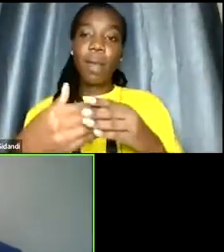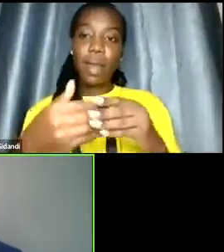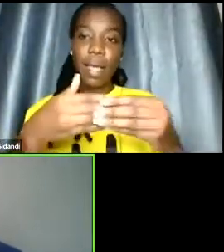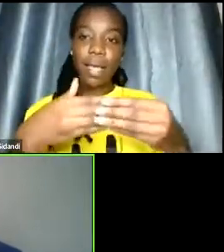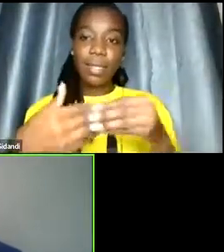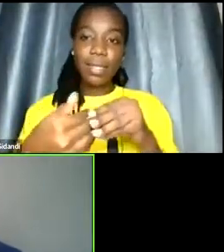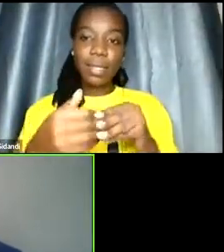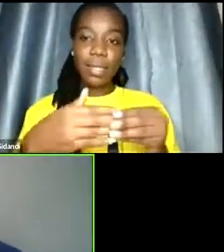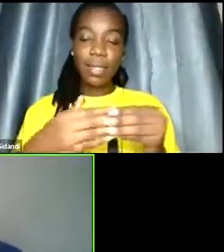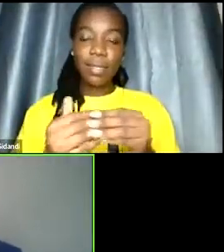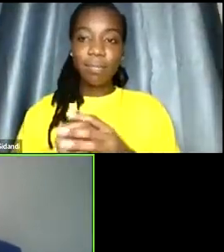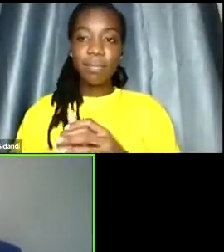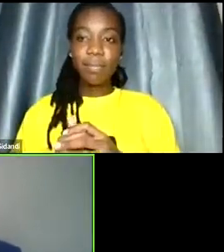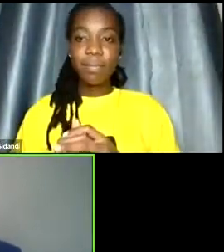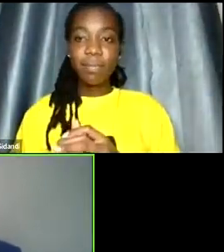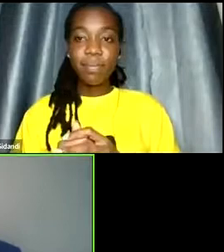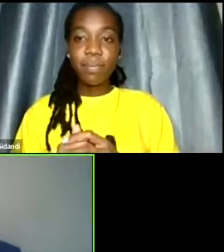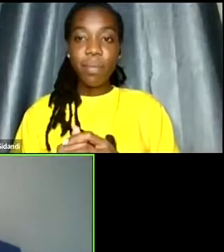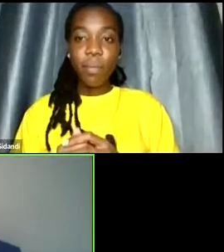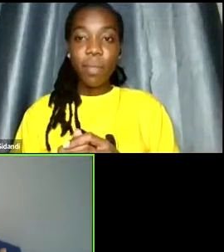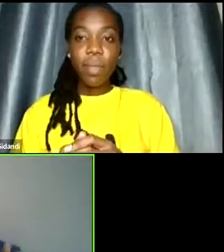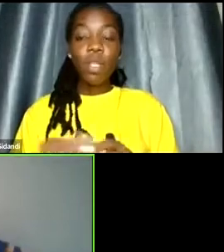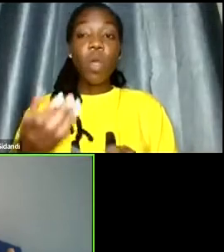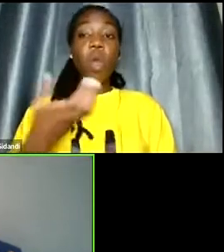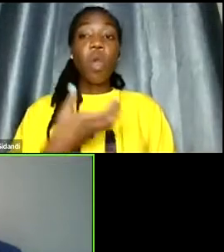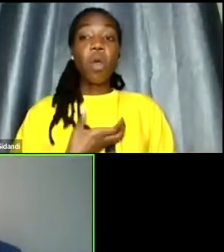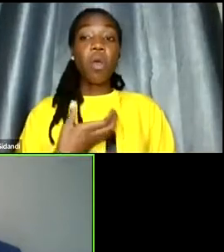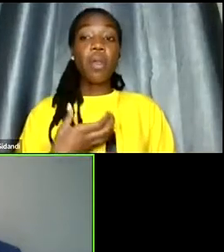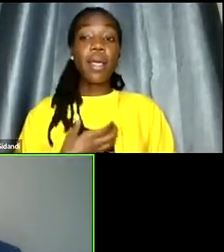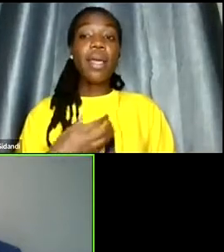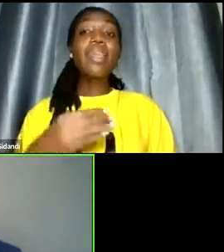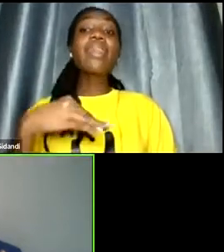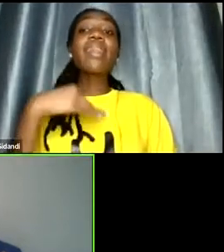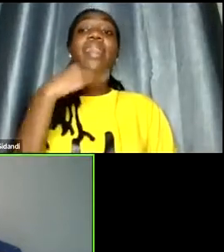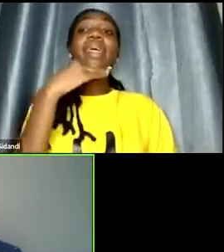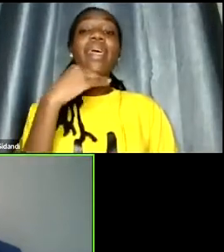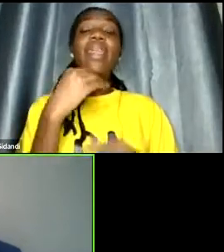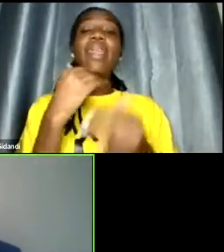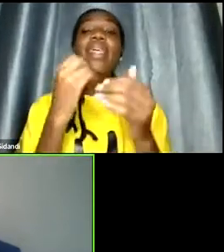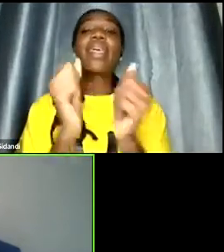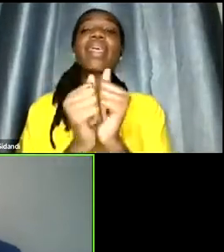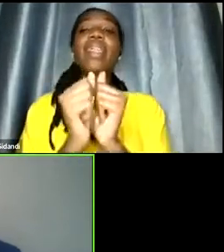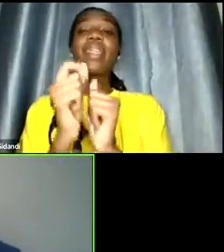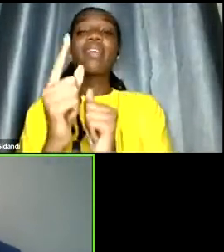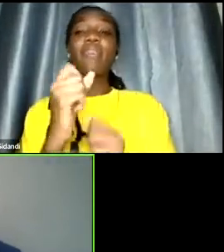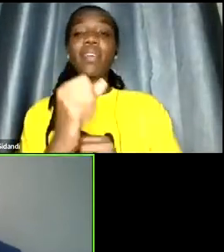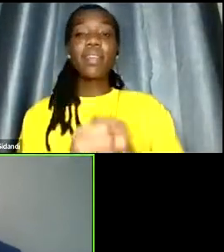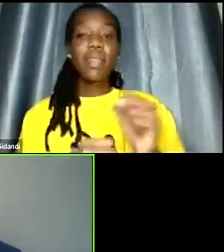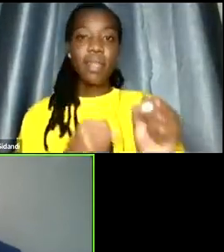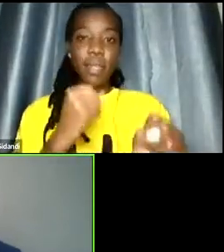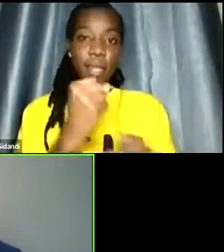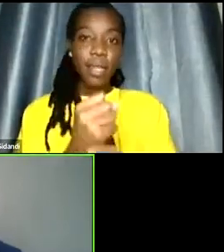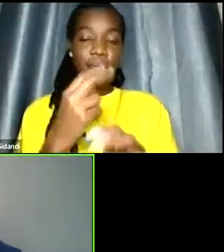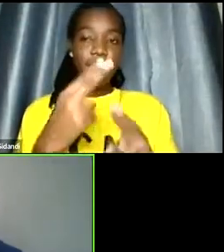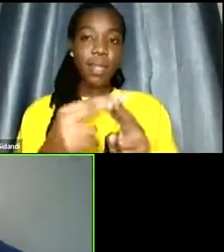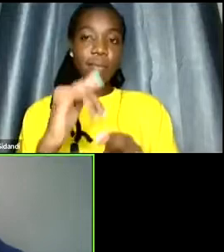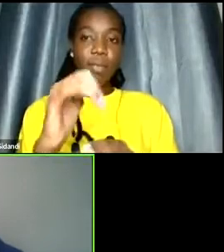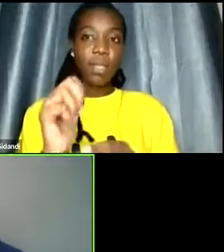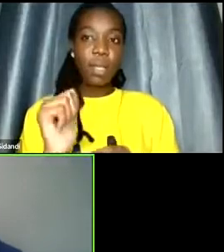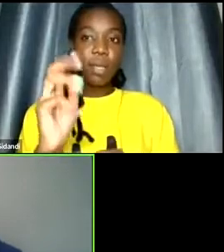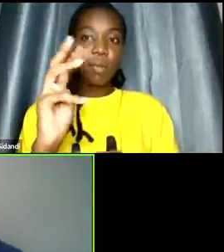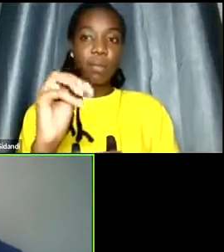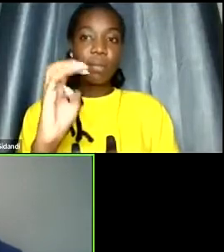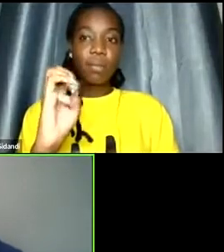Farm. The owner has been dead 11 years. The founder, he was called James Mulwana. His